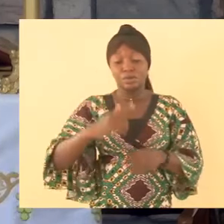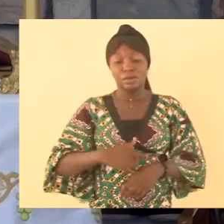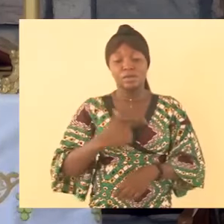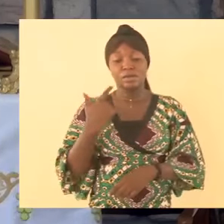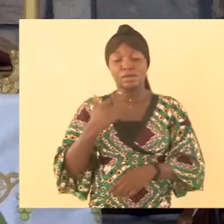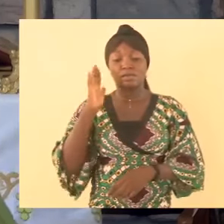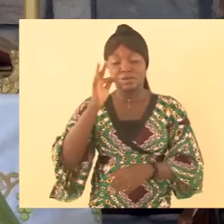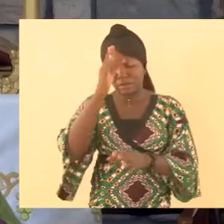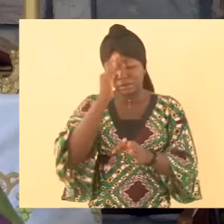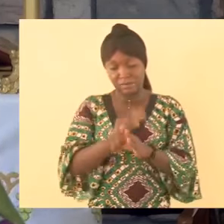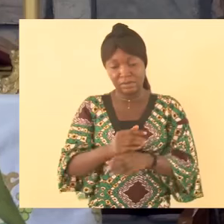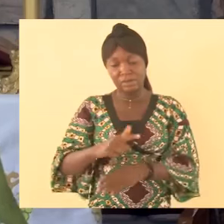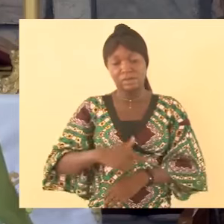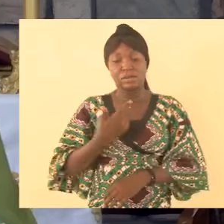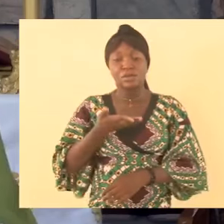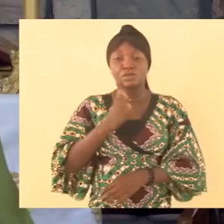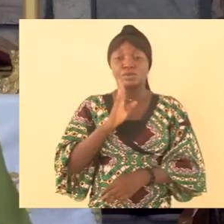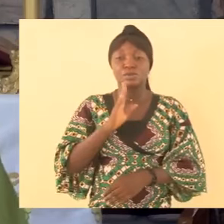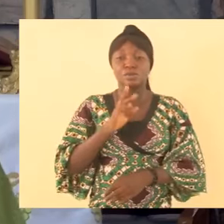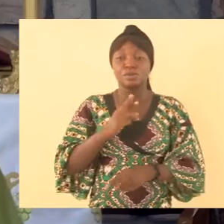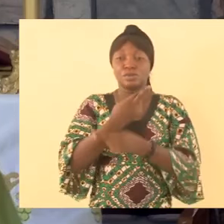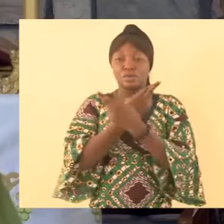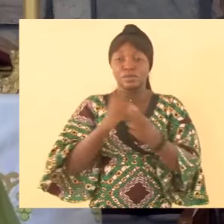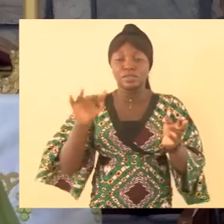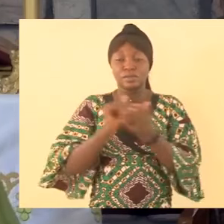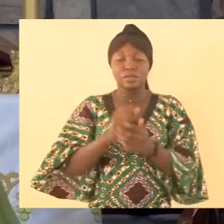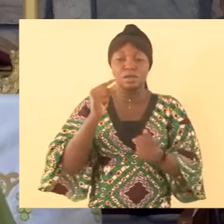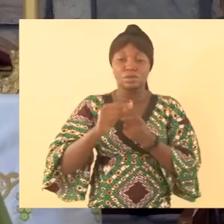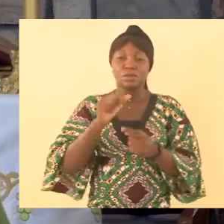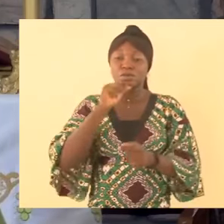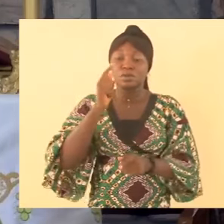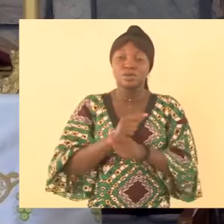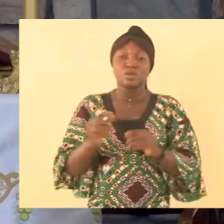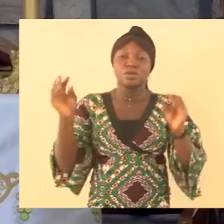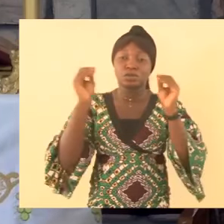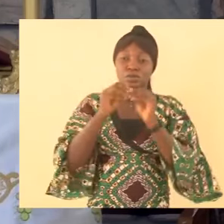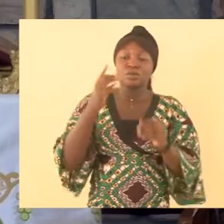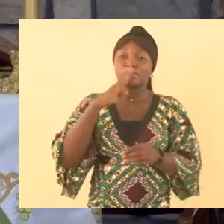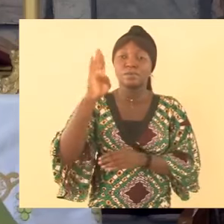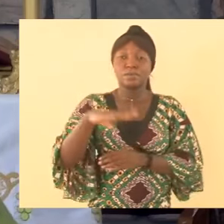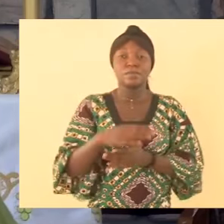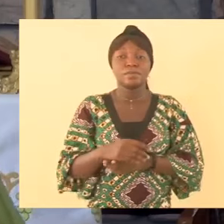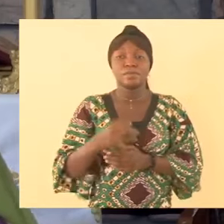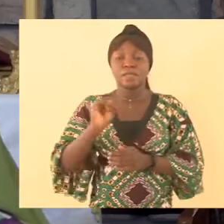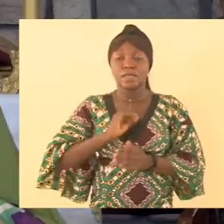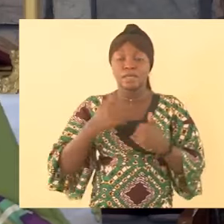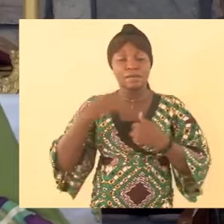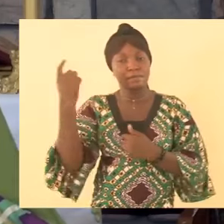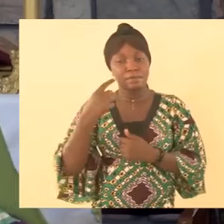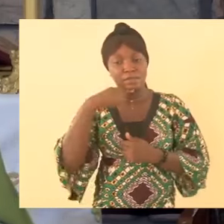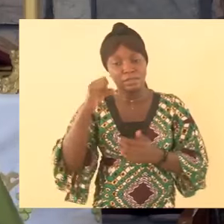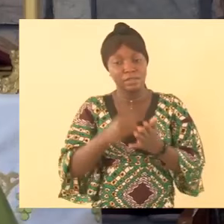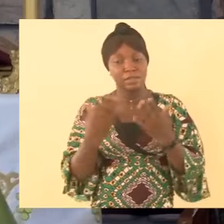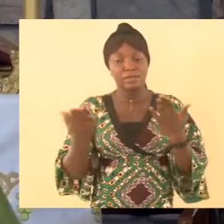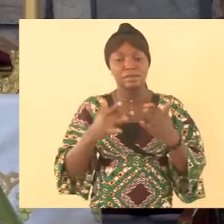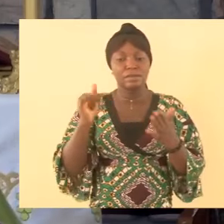life, your faith life, should redeem that world and not just join the bandwagon. I have constantly